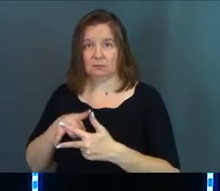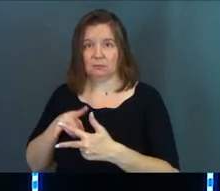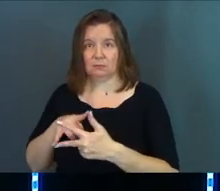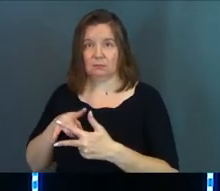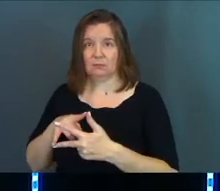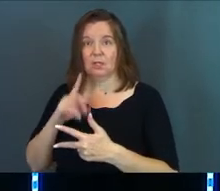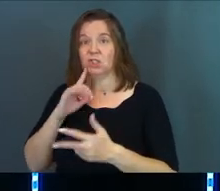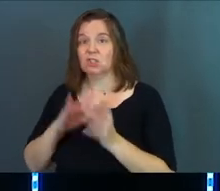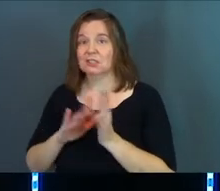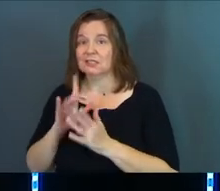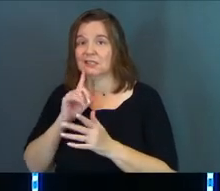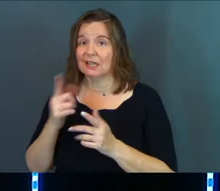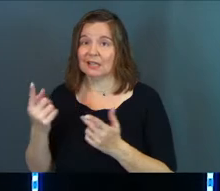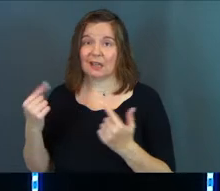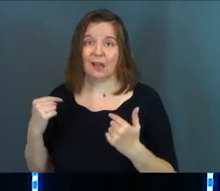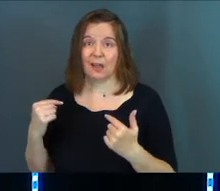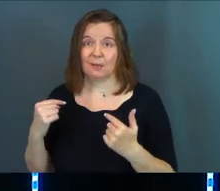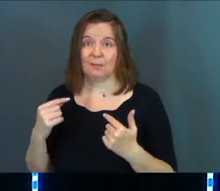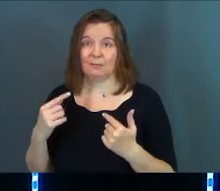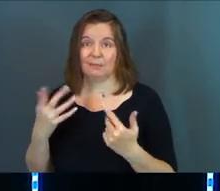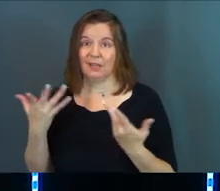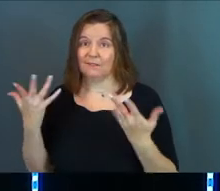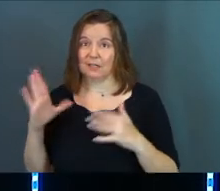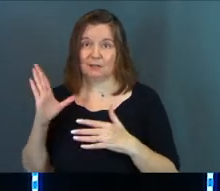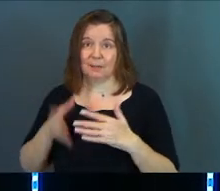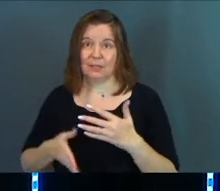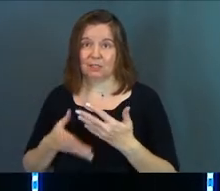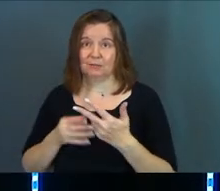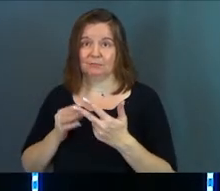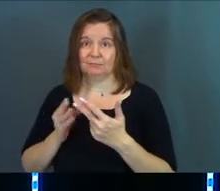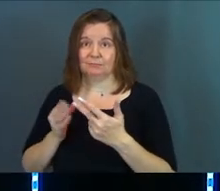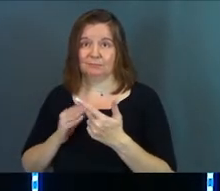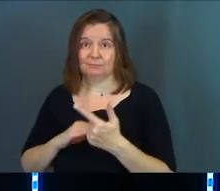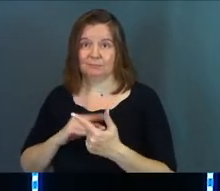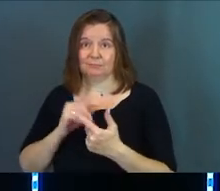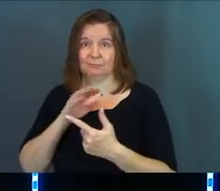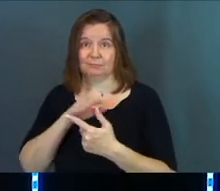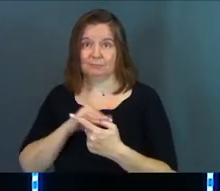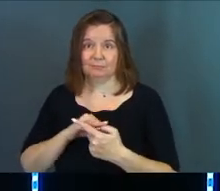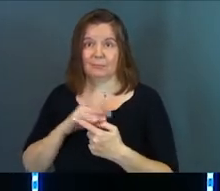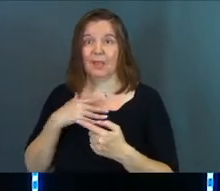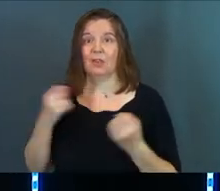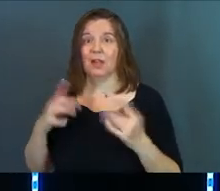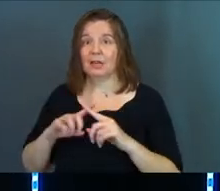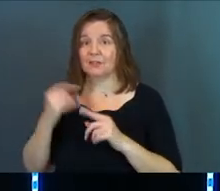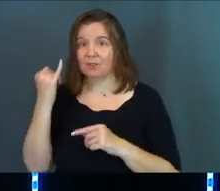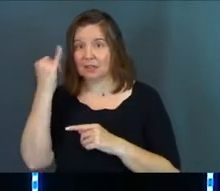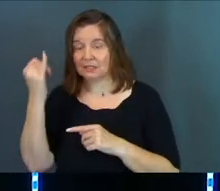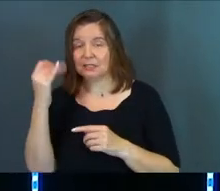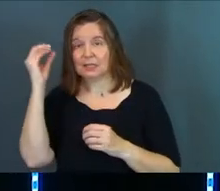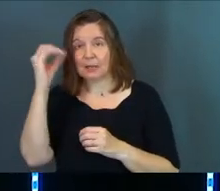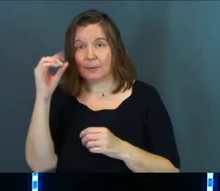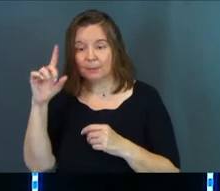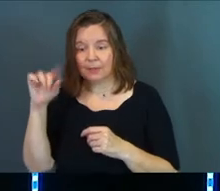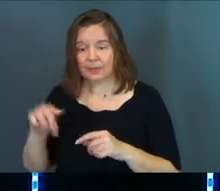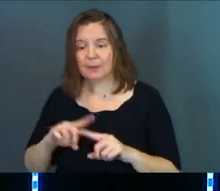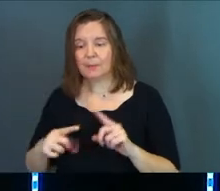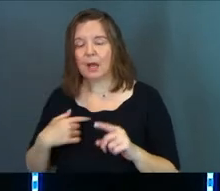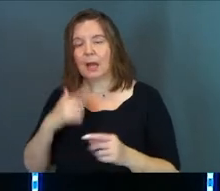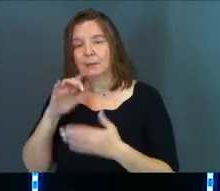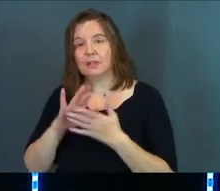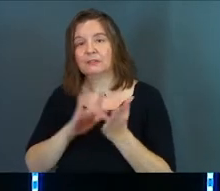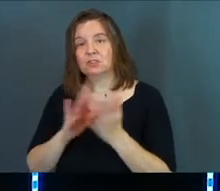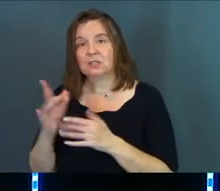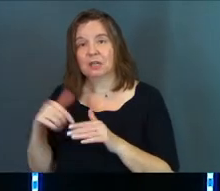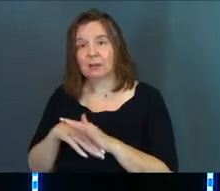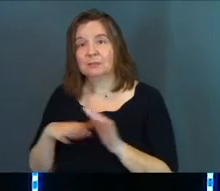the judicial, Jesus is coming and he's brought completion. He's brought fulfillment, right? And again, there's a lot of different ideas and opinions about this, but I believe